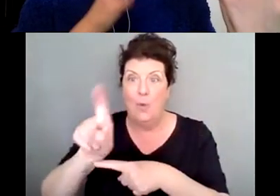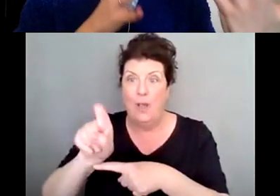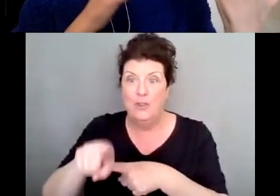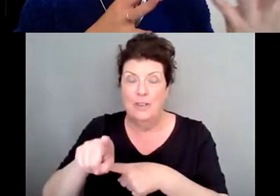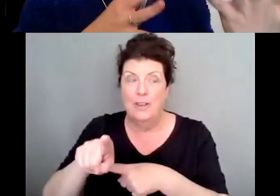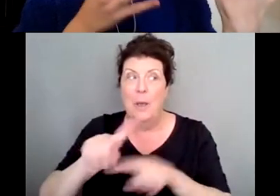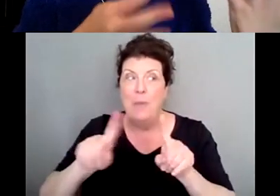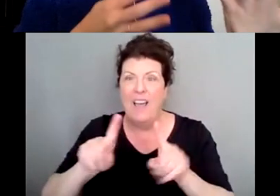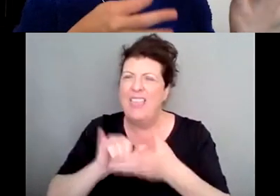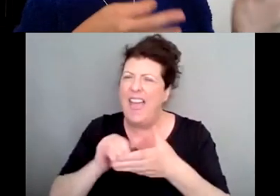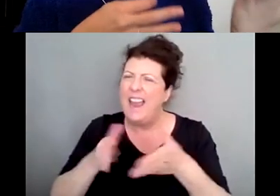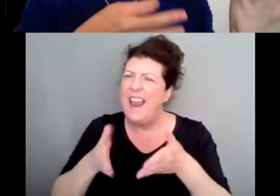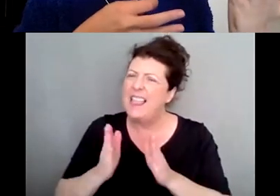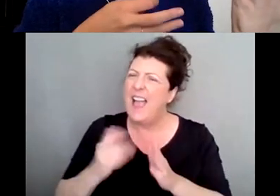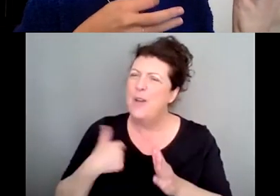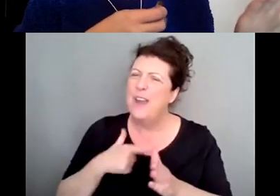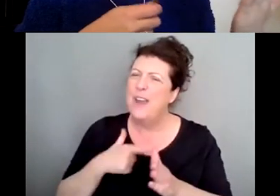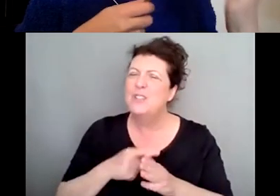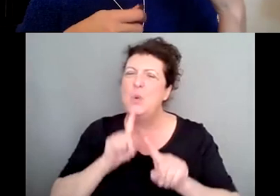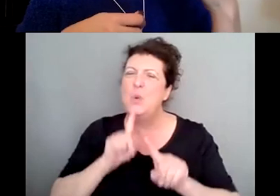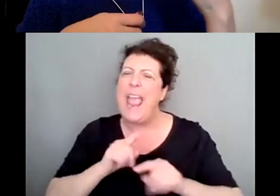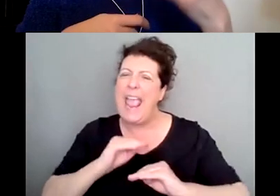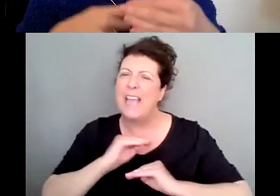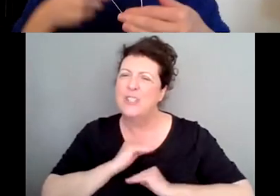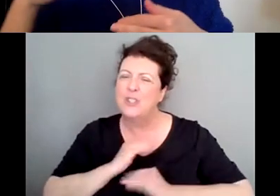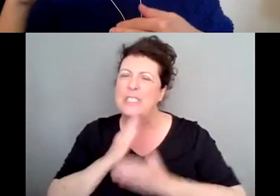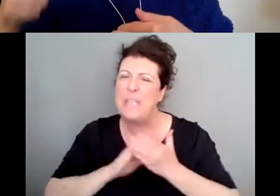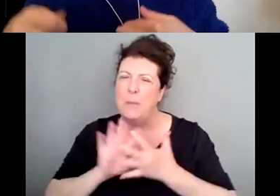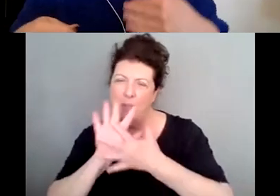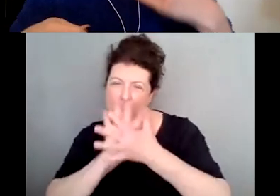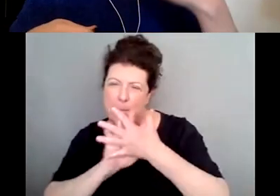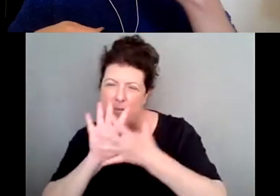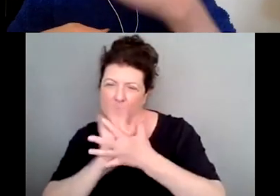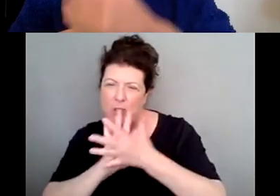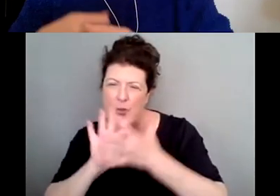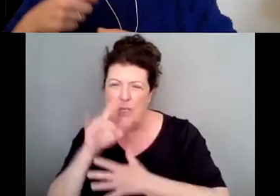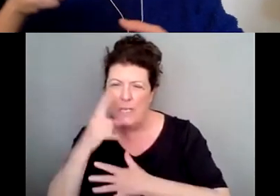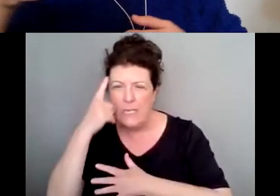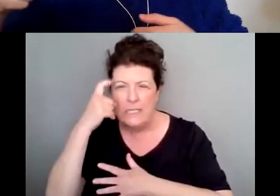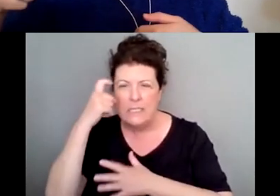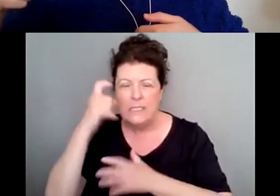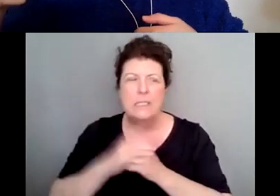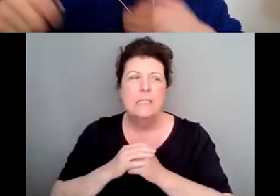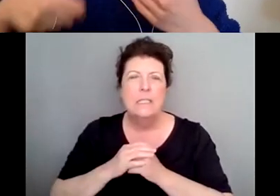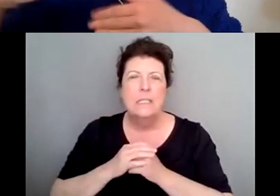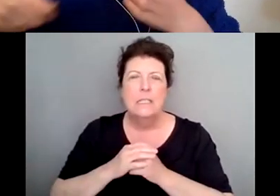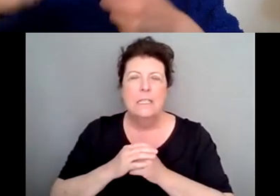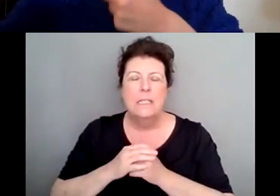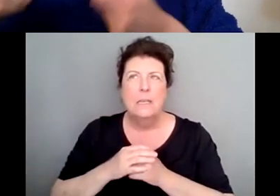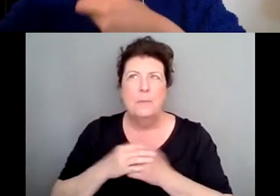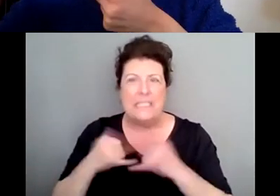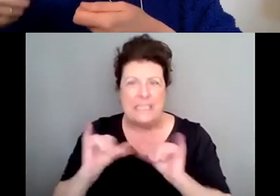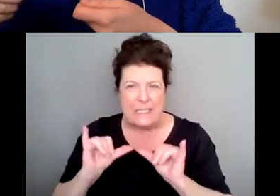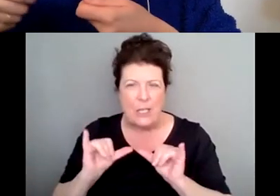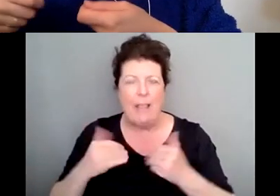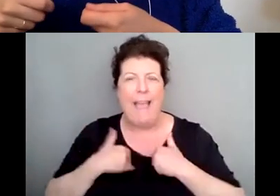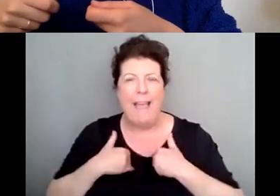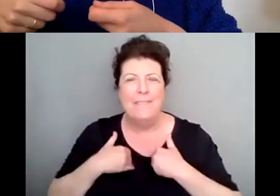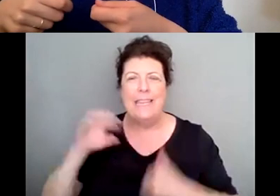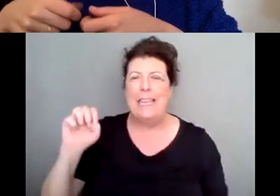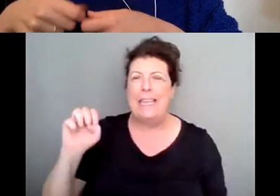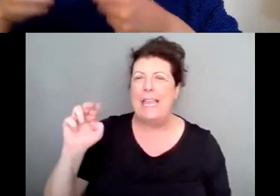mystery, like at the end of act one, as Jack says, and then still get the engine of